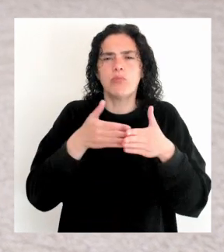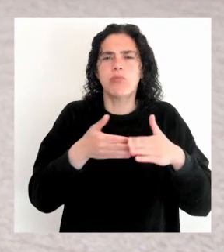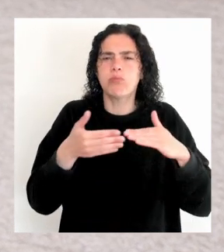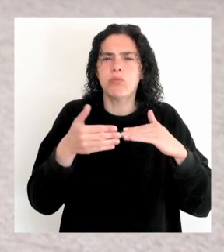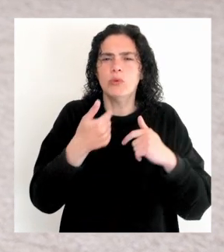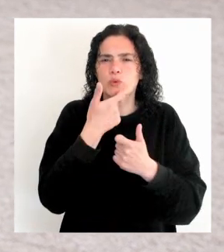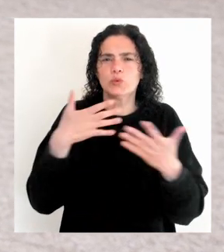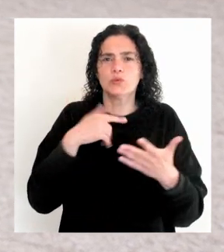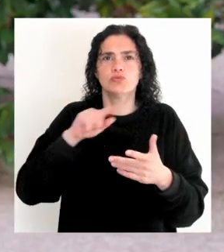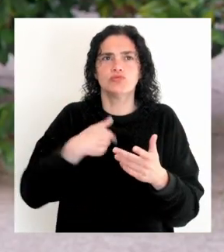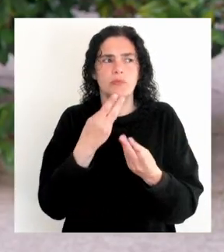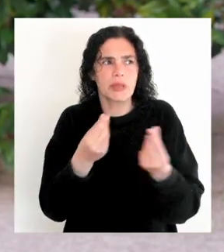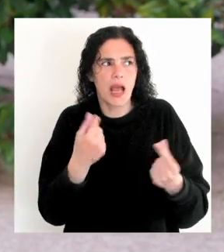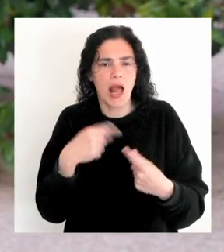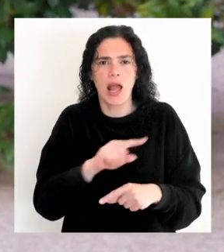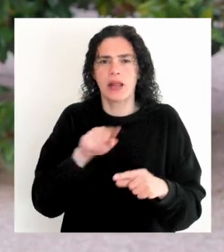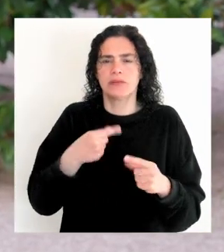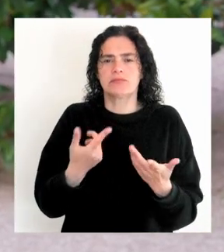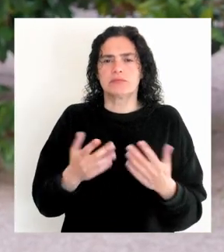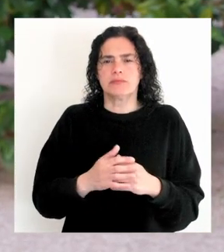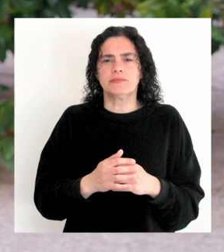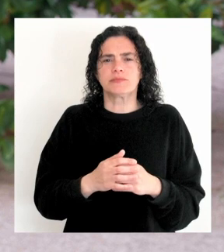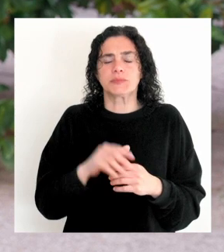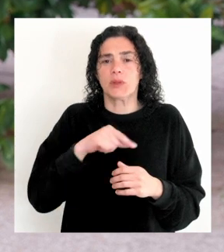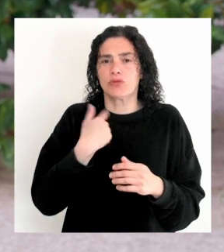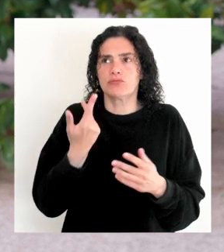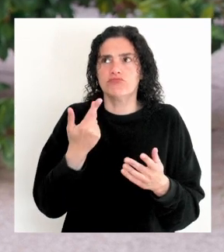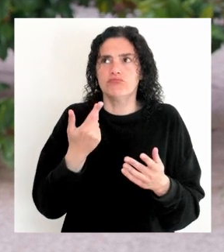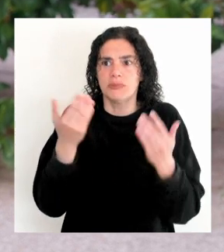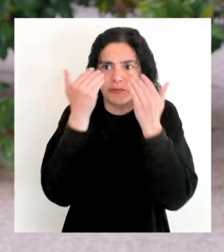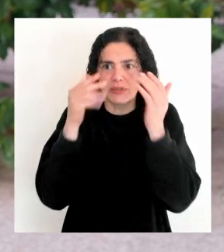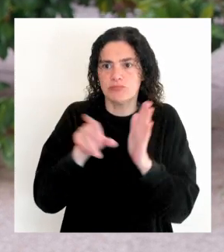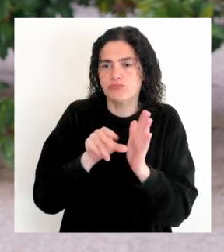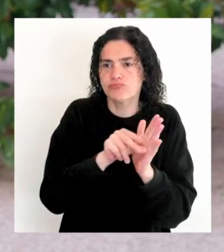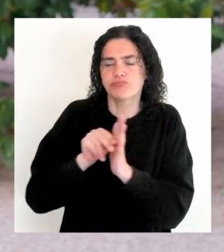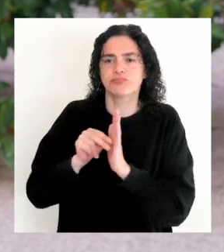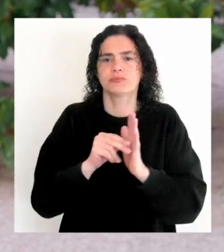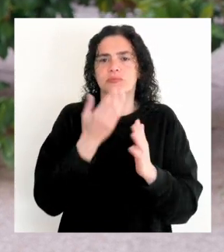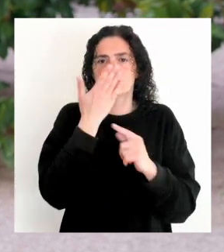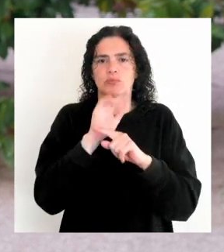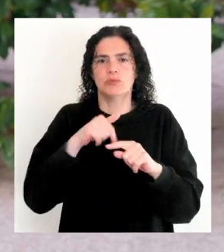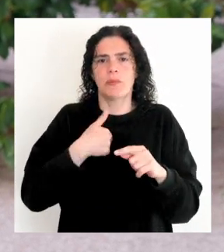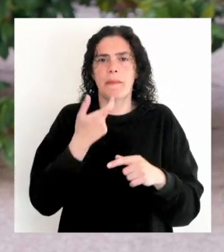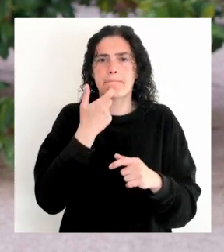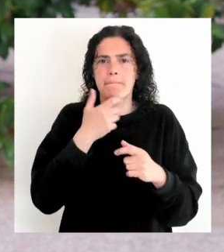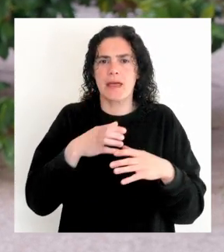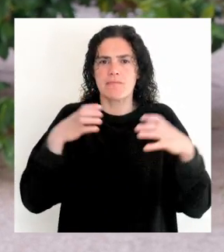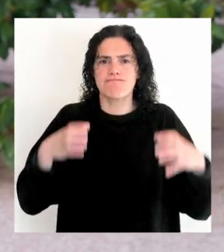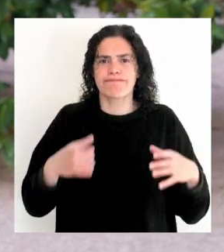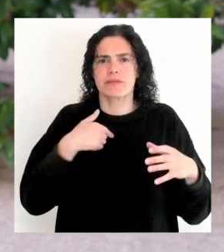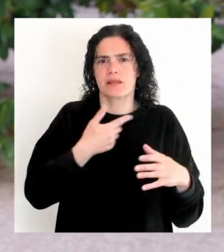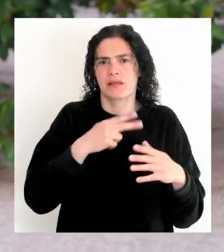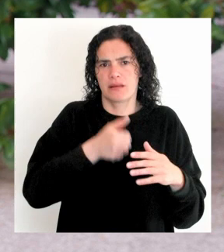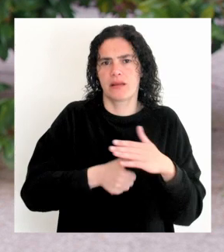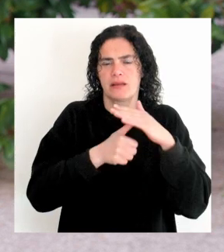every harbor we got a material, or we retained a material or element, like for example marble stones